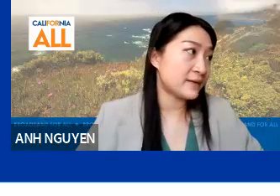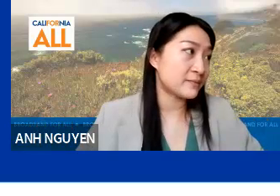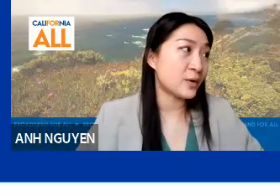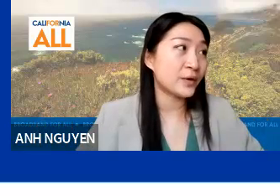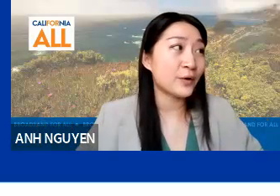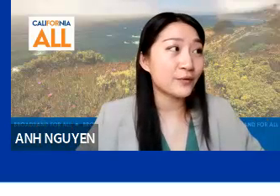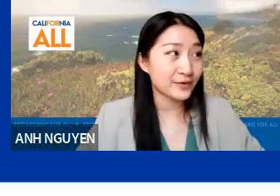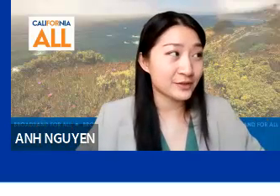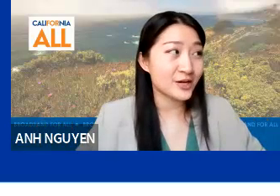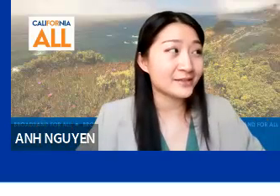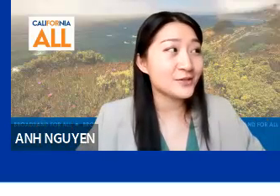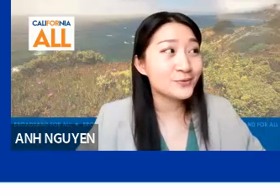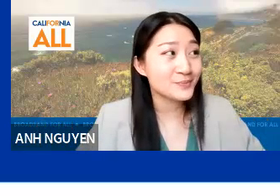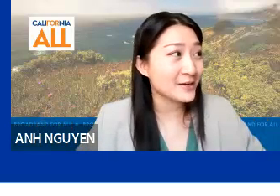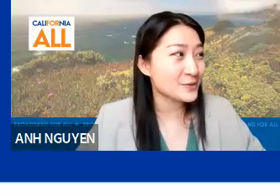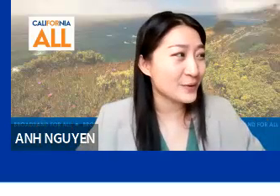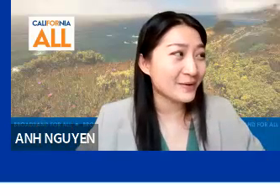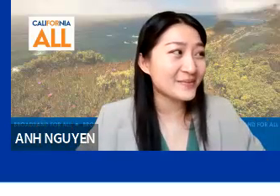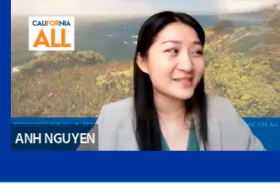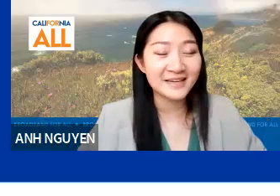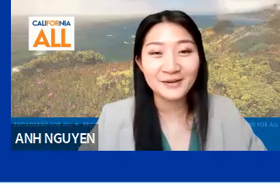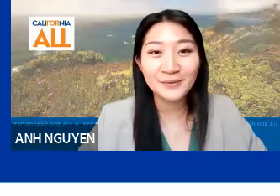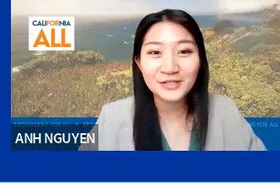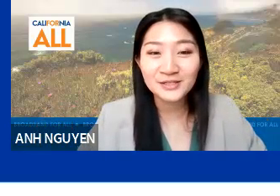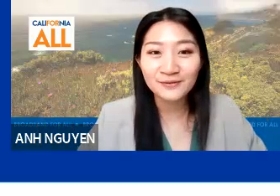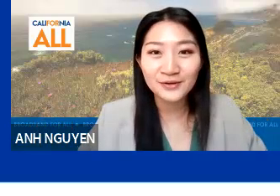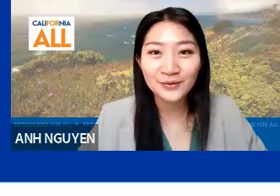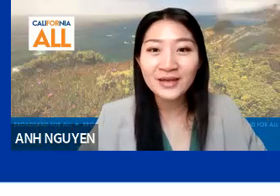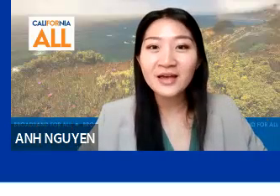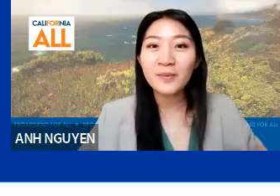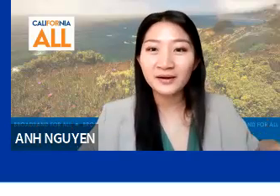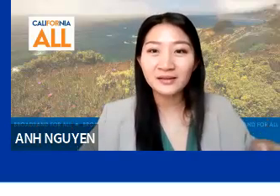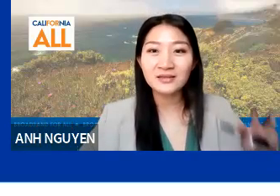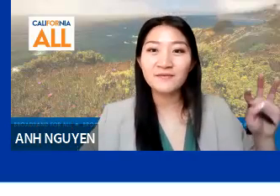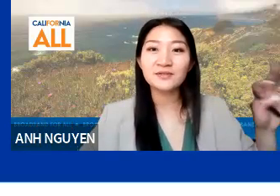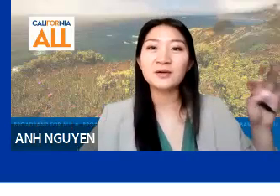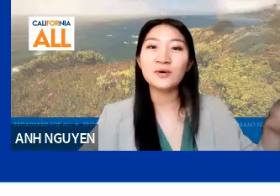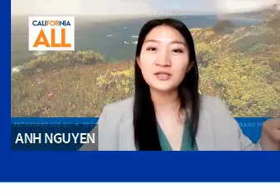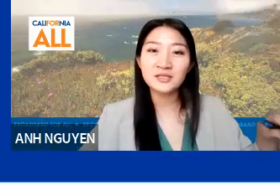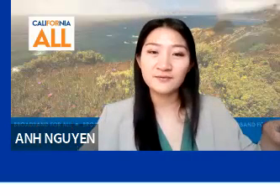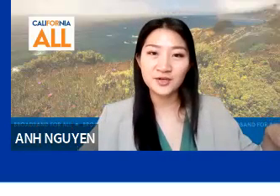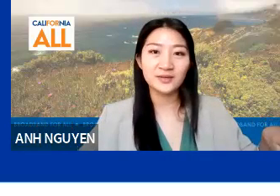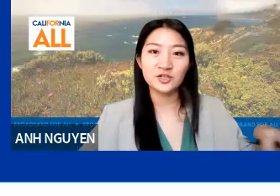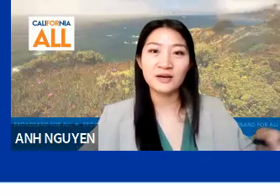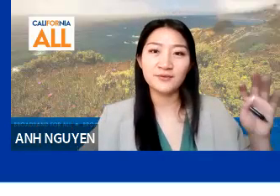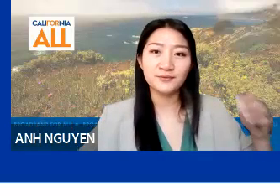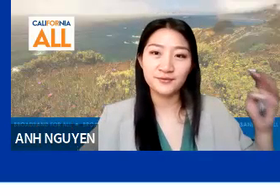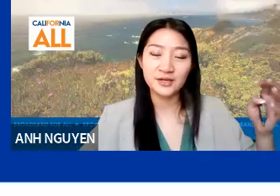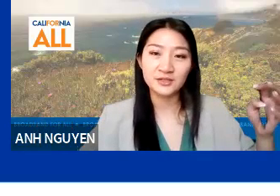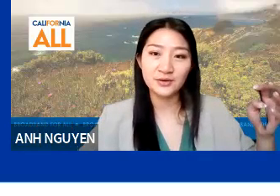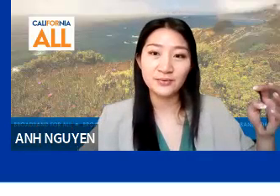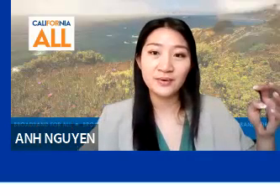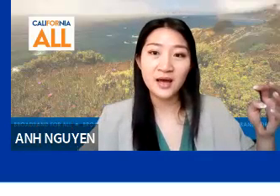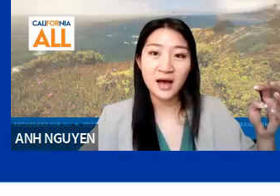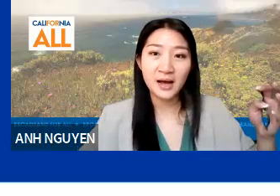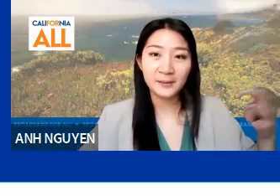I definitely am going over the chat too to make sure I'm not missing any questions for you. Panelists, if you see questions for you in the chat, feel